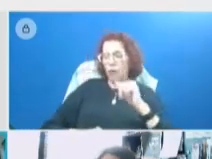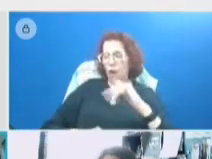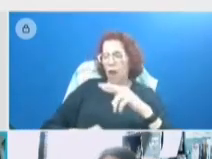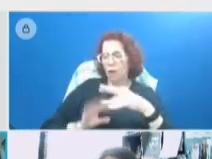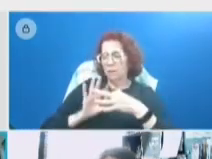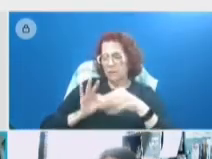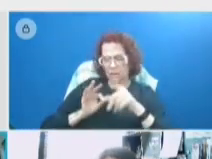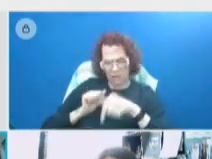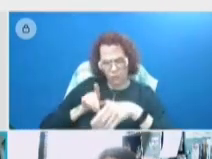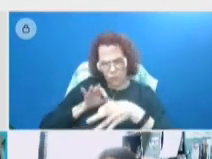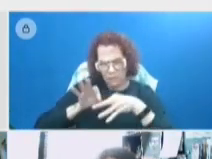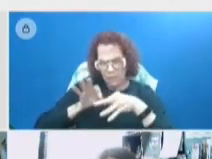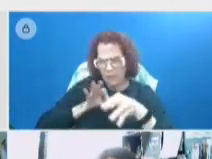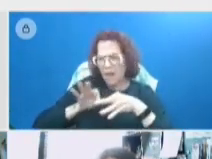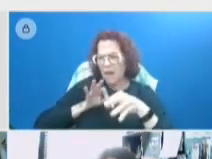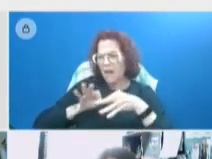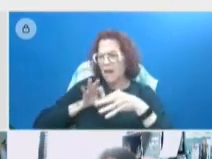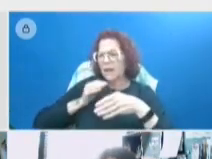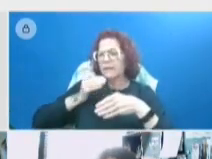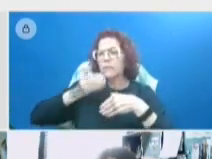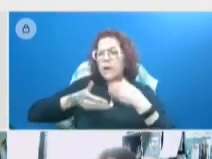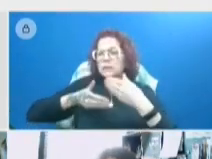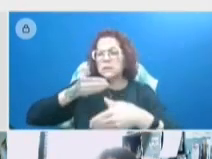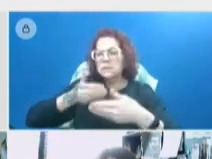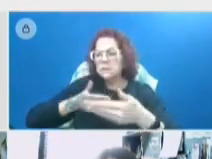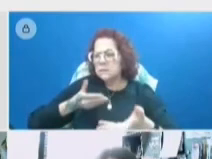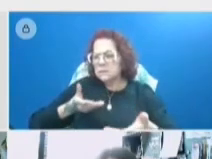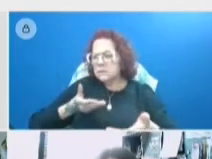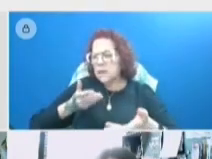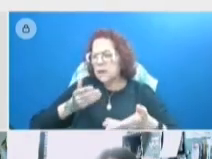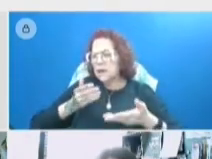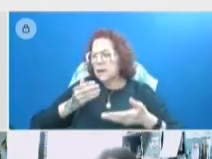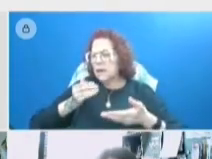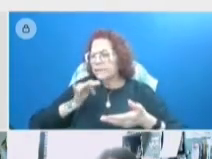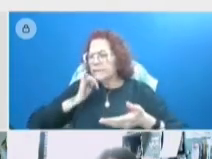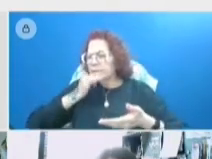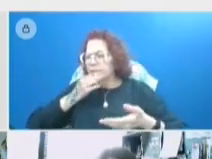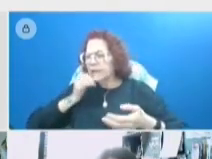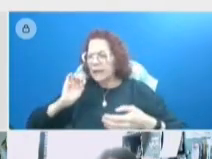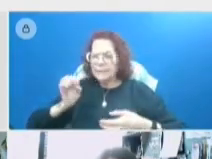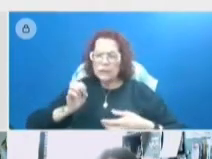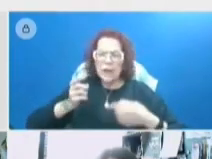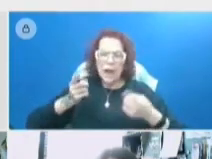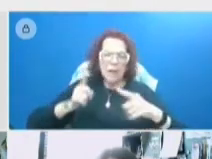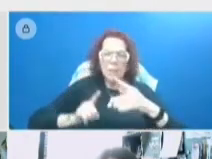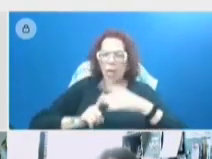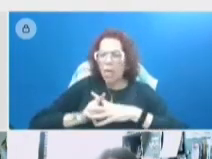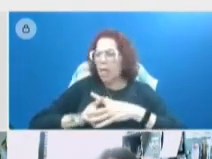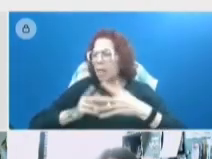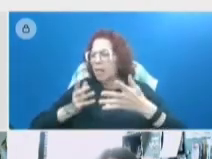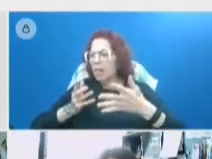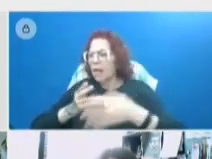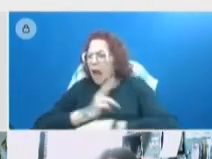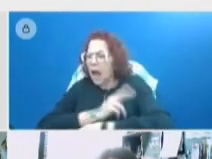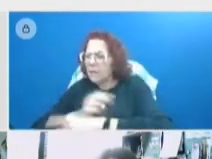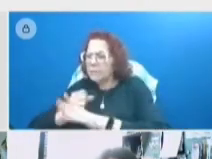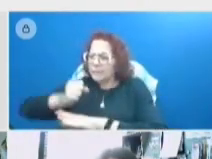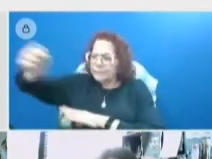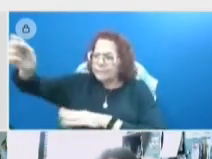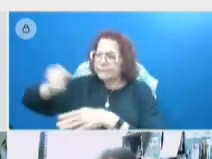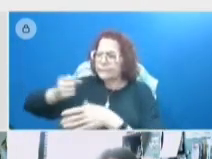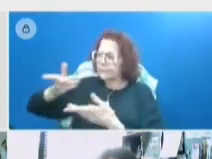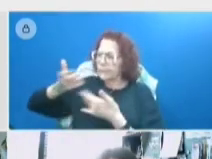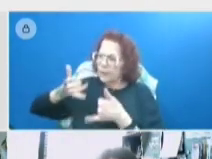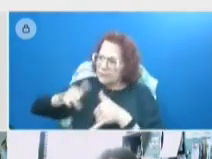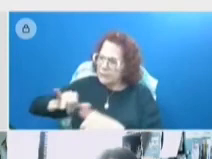I'm in this situation. So what I have an emergency, I have to go to the hospital, and I want to vote. So there's